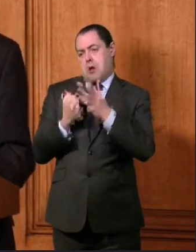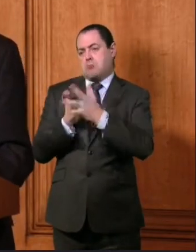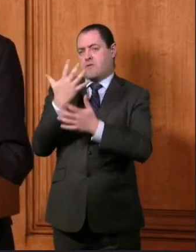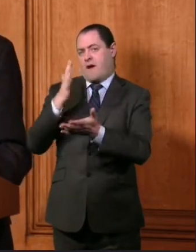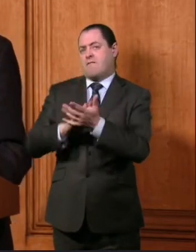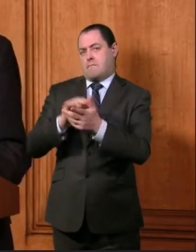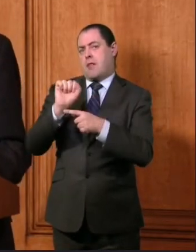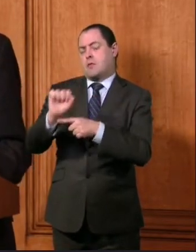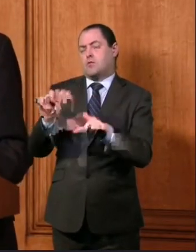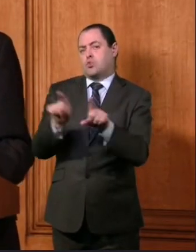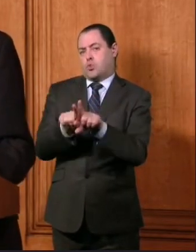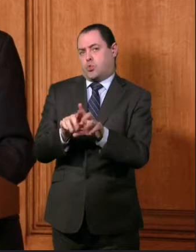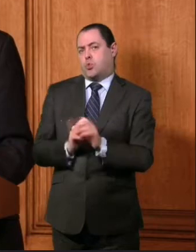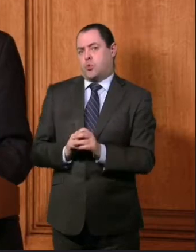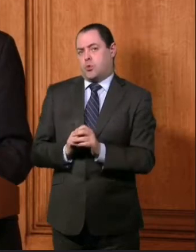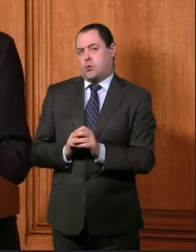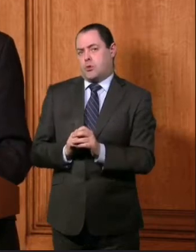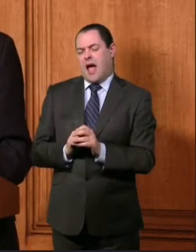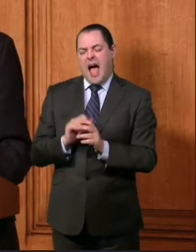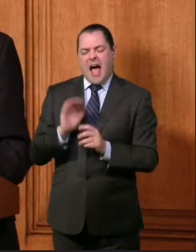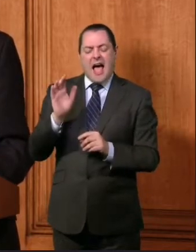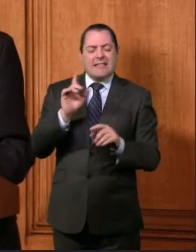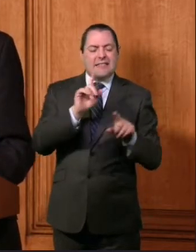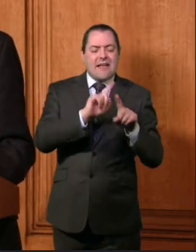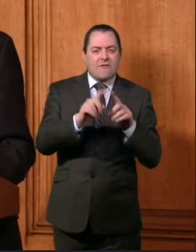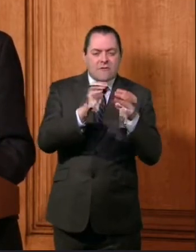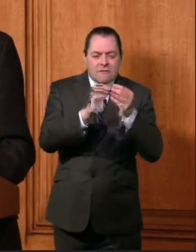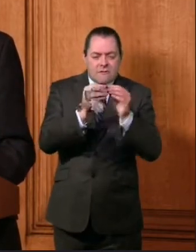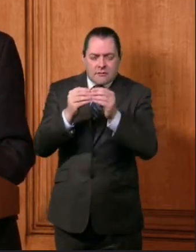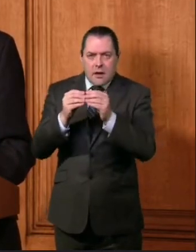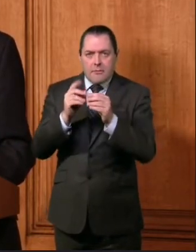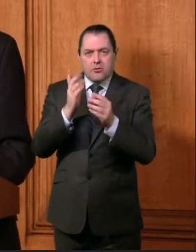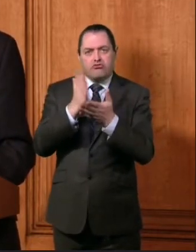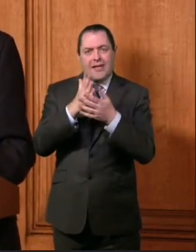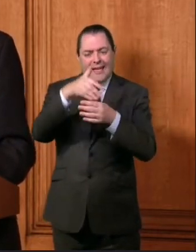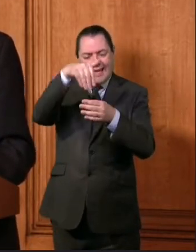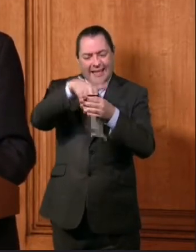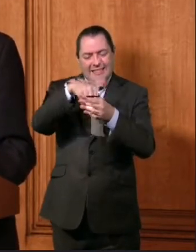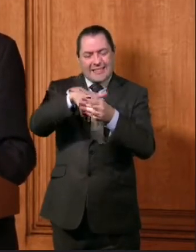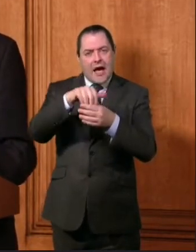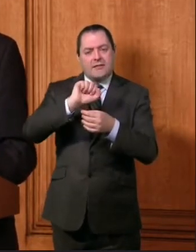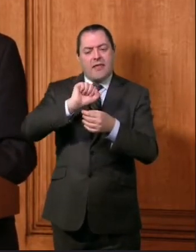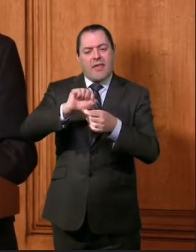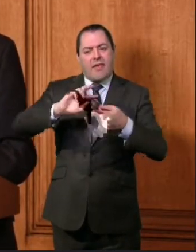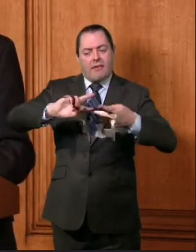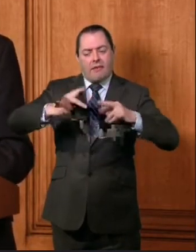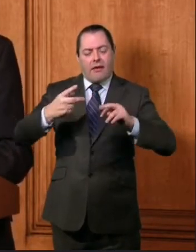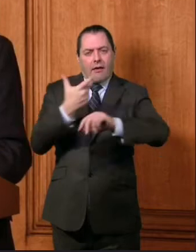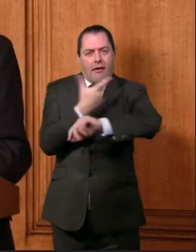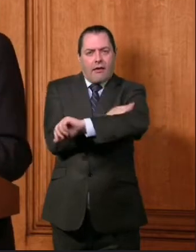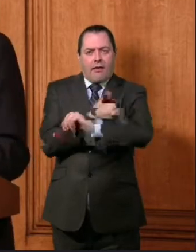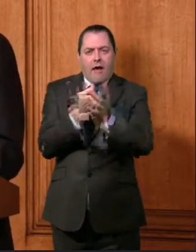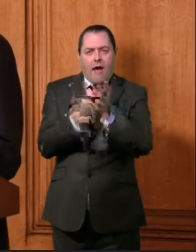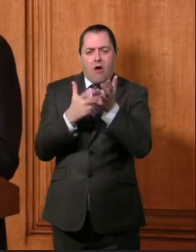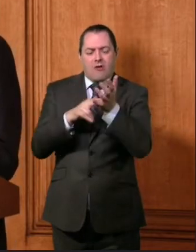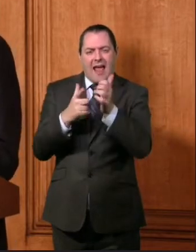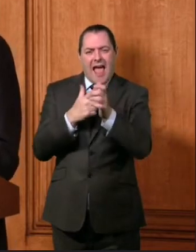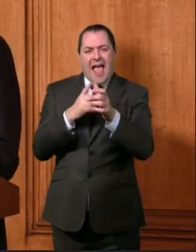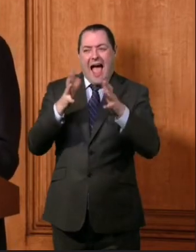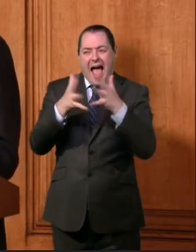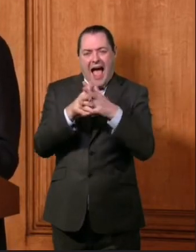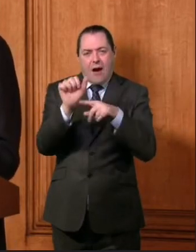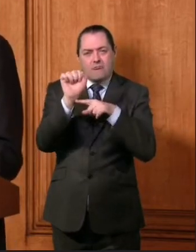active component, what's called the spike protein, and they seem to work. So that is the reason why we think it is likely that